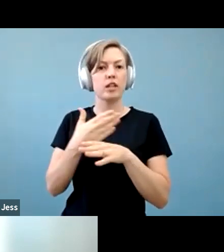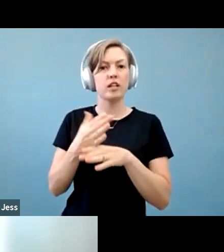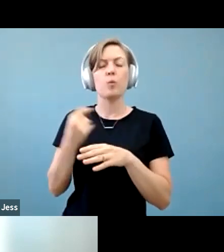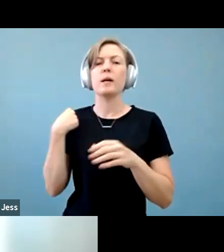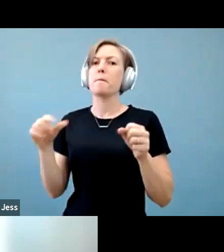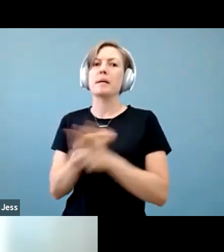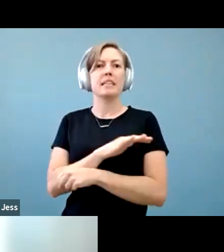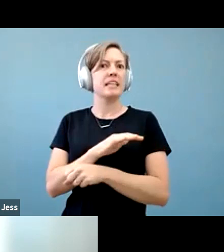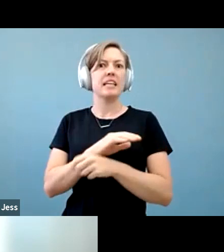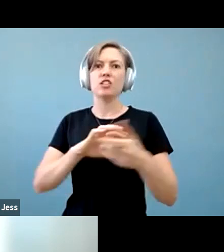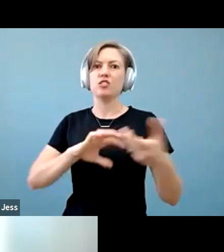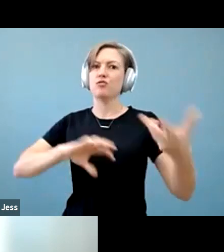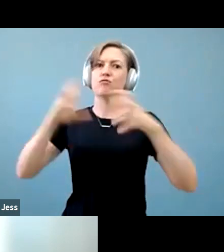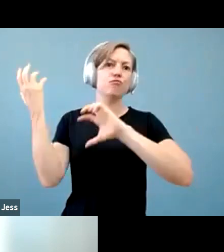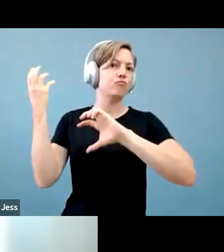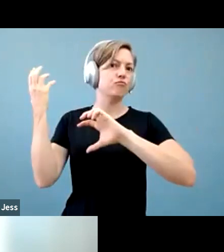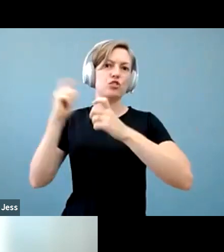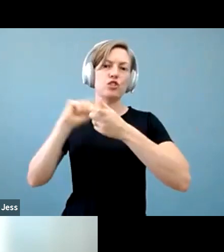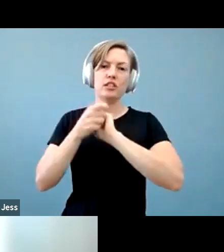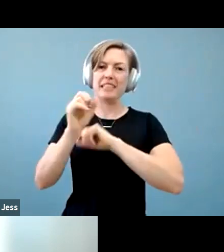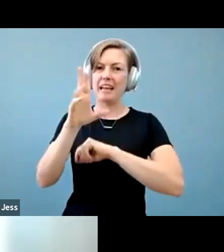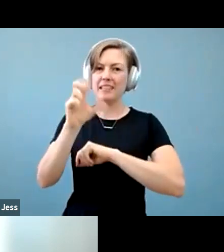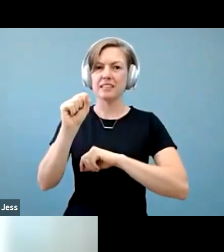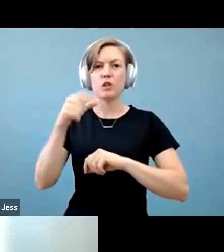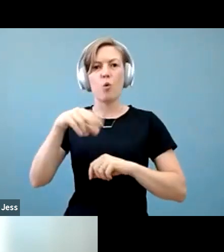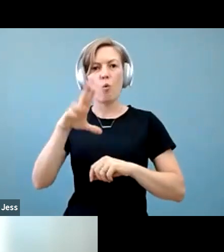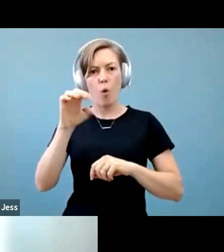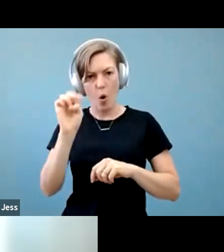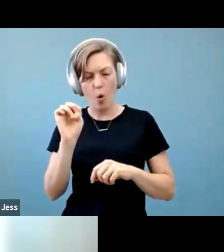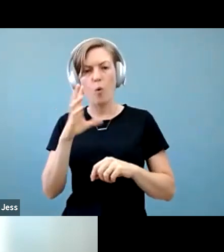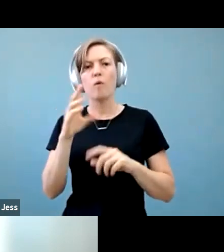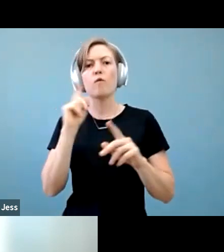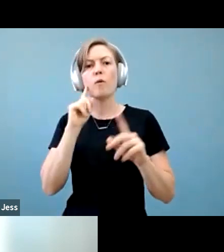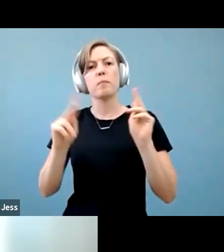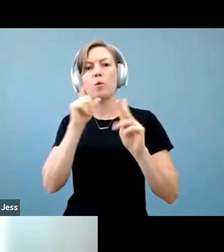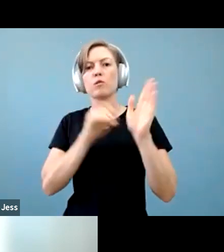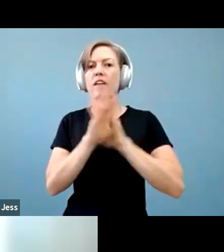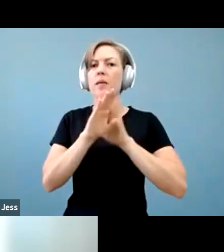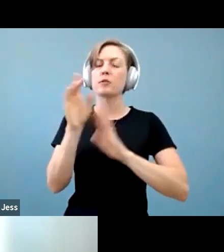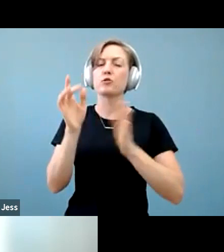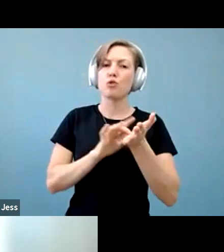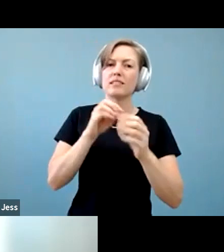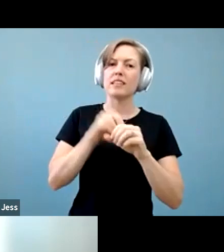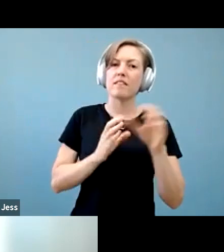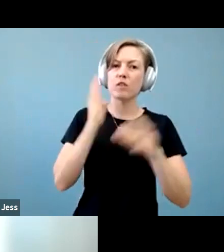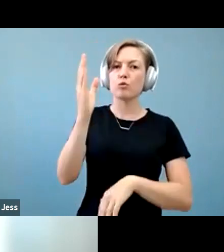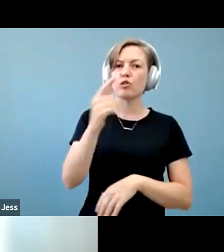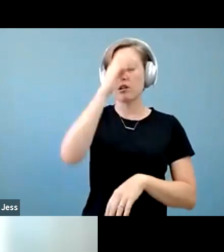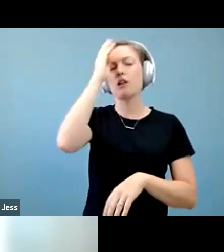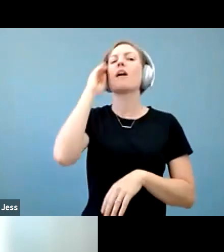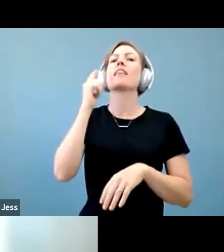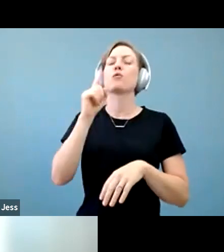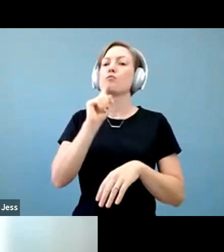the status quo and disrupting the way that people develop drugs in the future. And I think it's a really